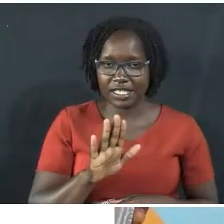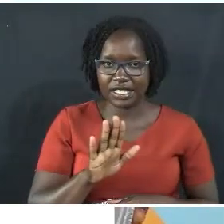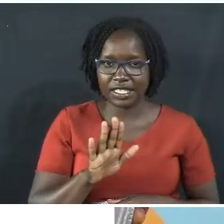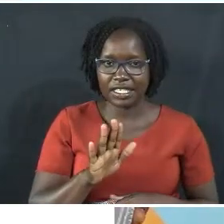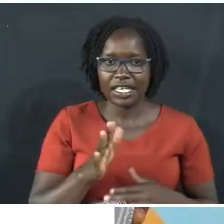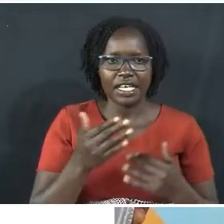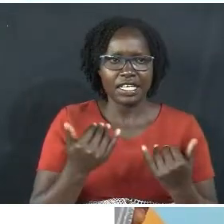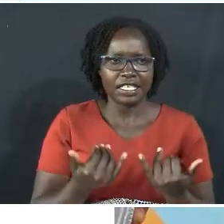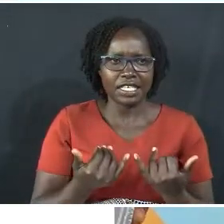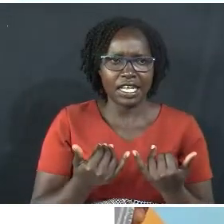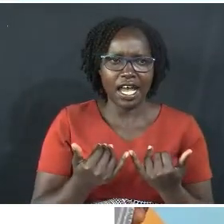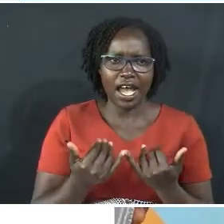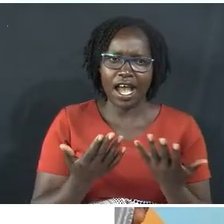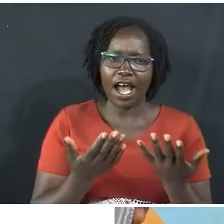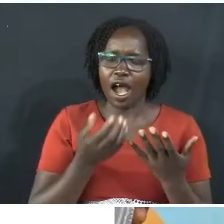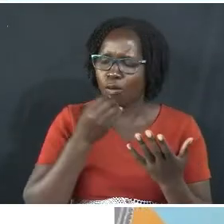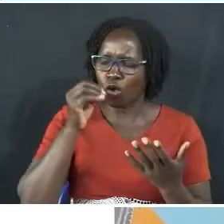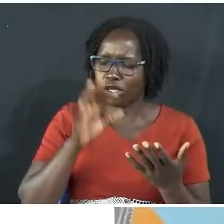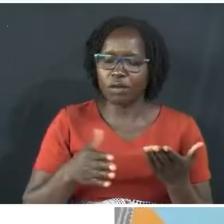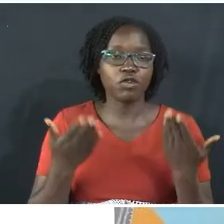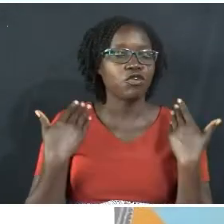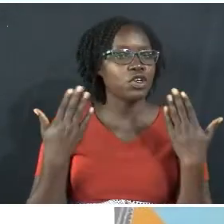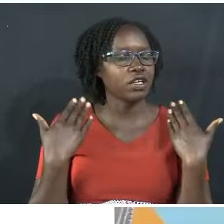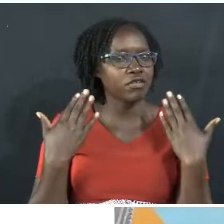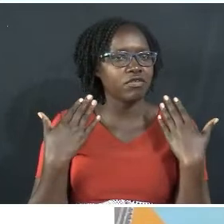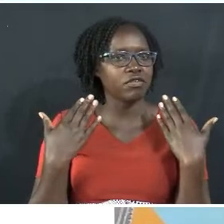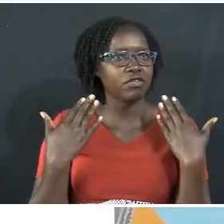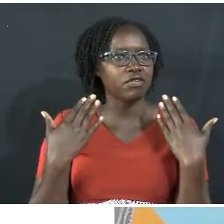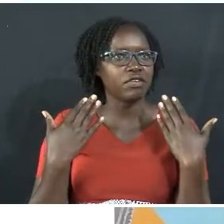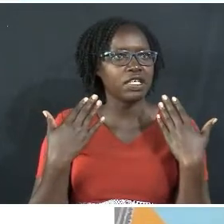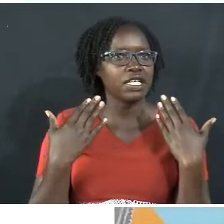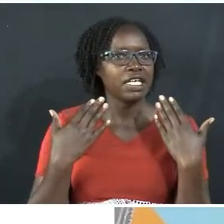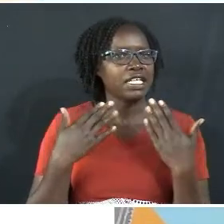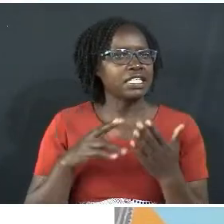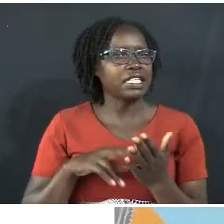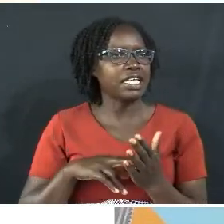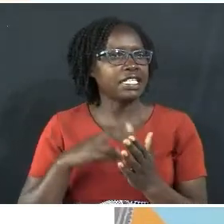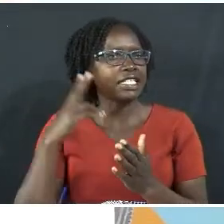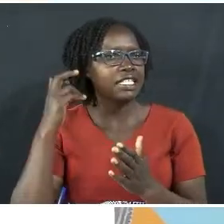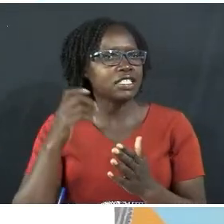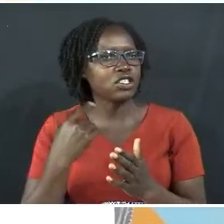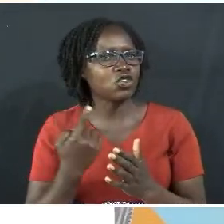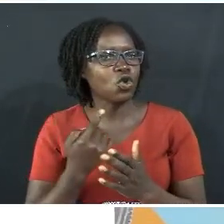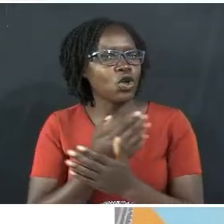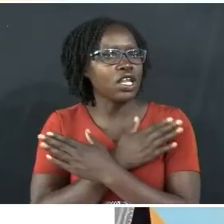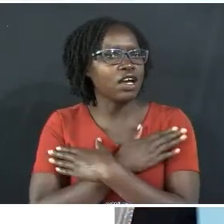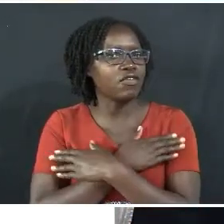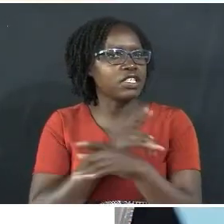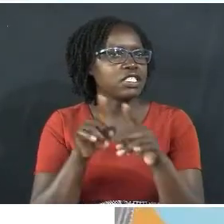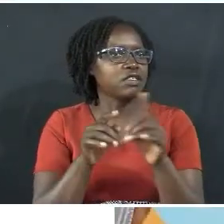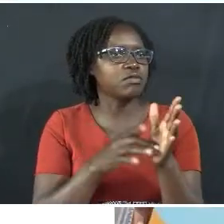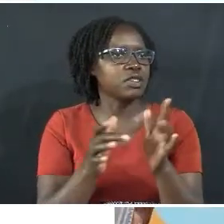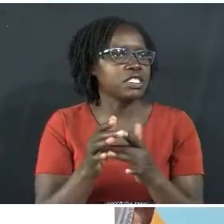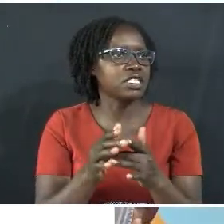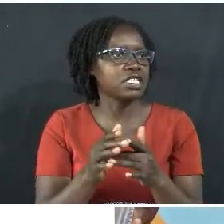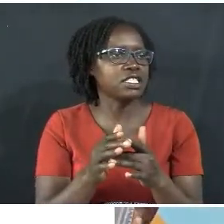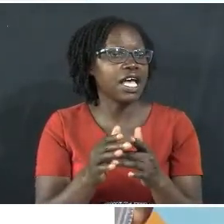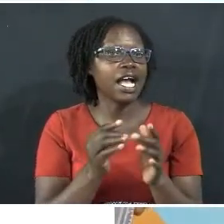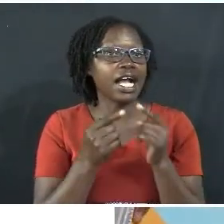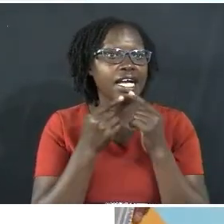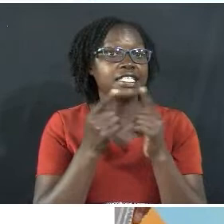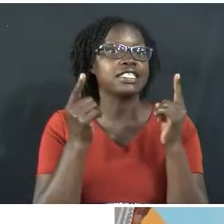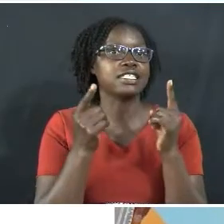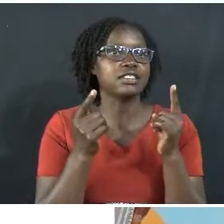"Now I am condemned forever." But listen to what only a friend like Jesus can disclose.